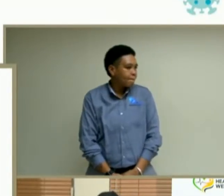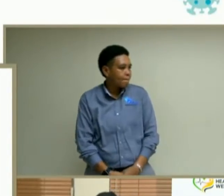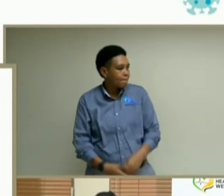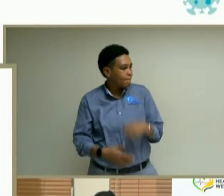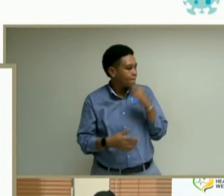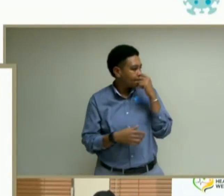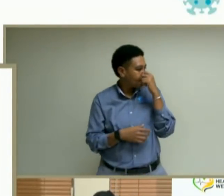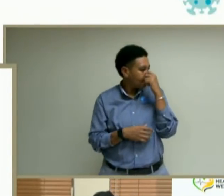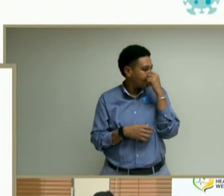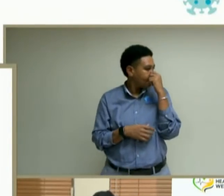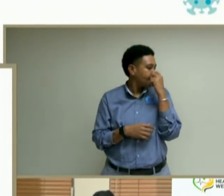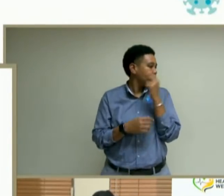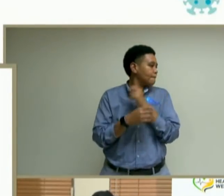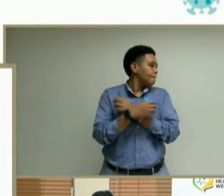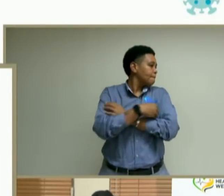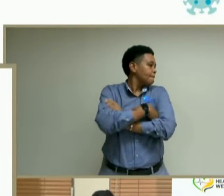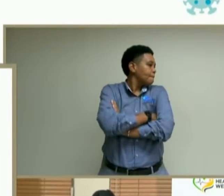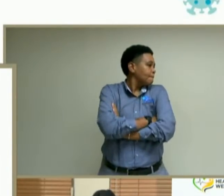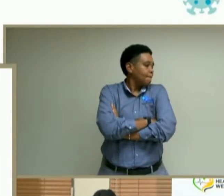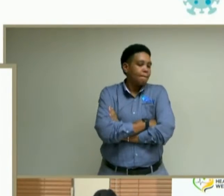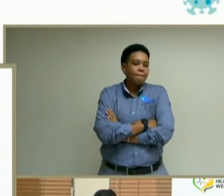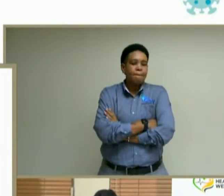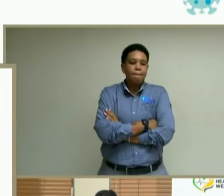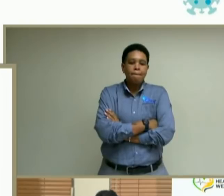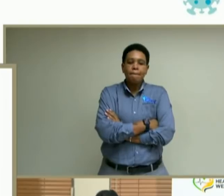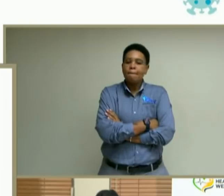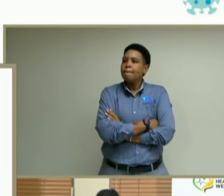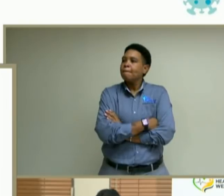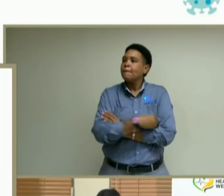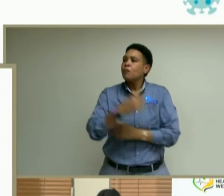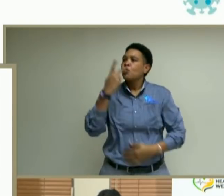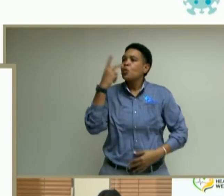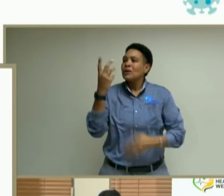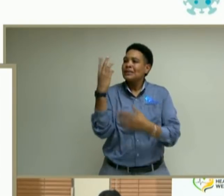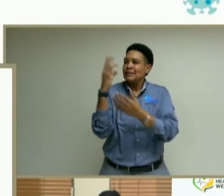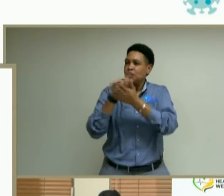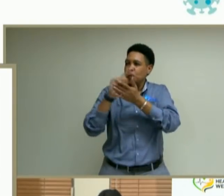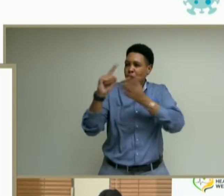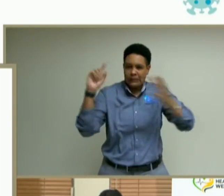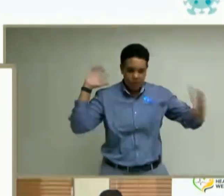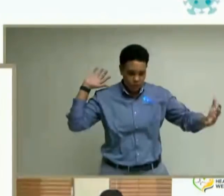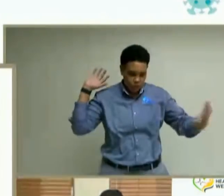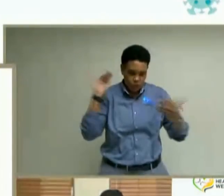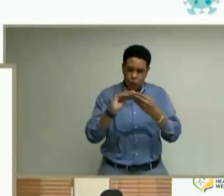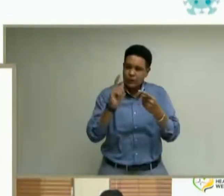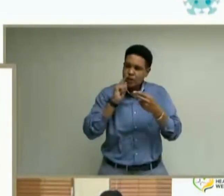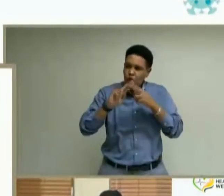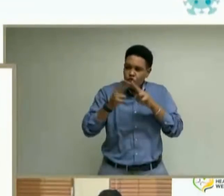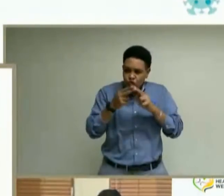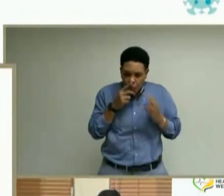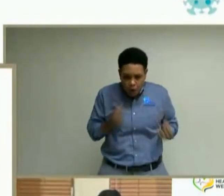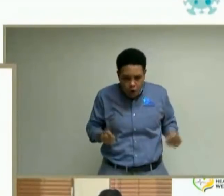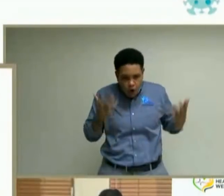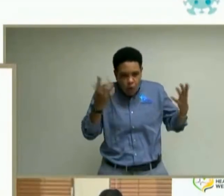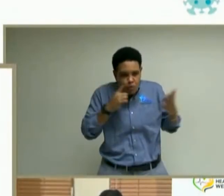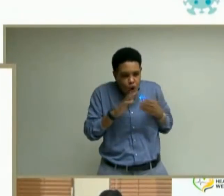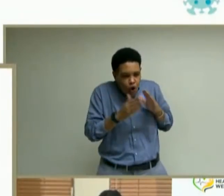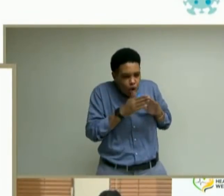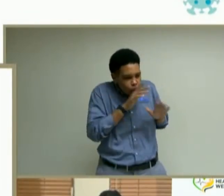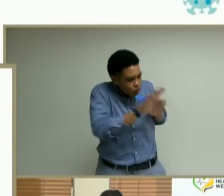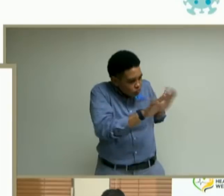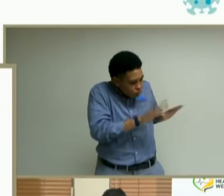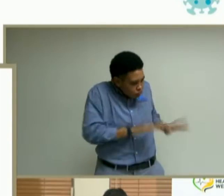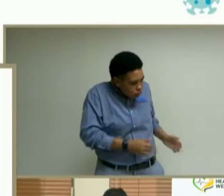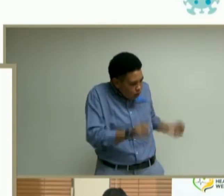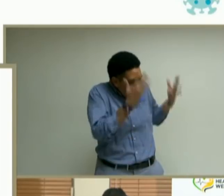So we look at over the last 16 weeks, the cases that occur by community, and we